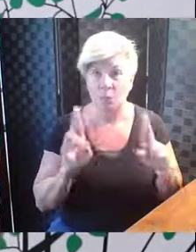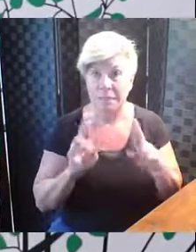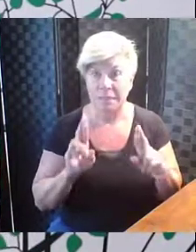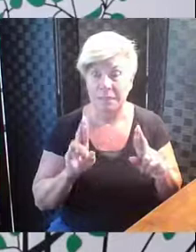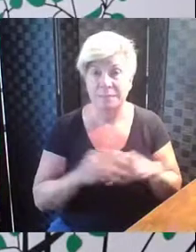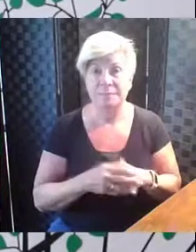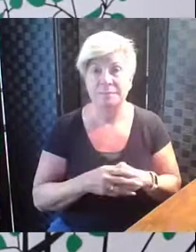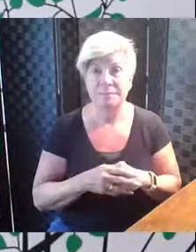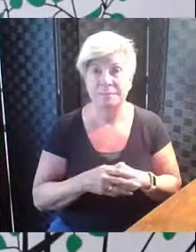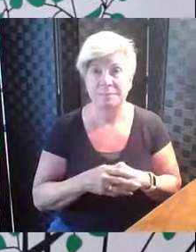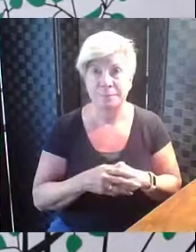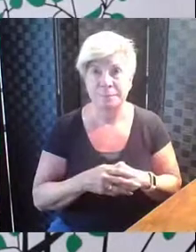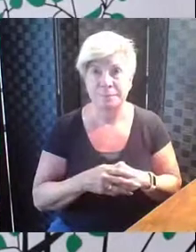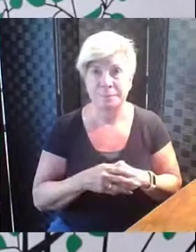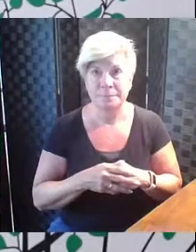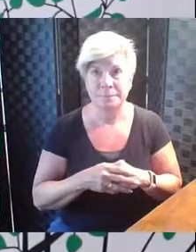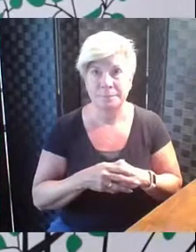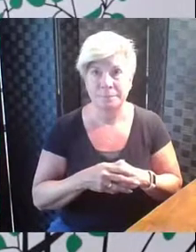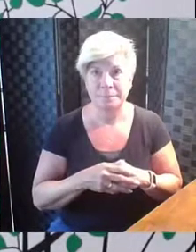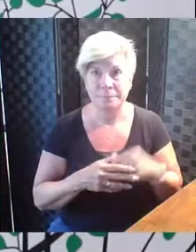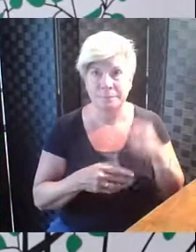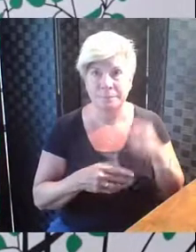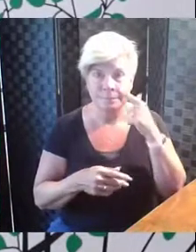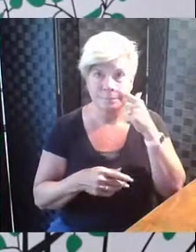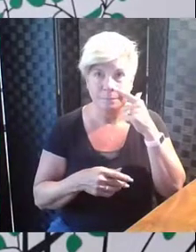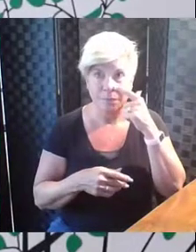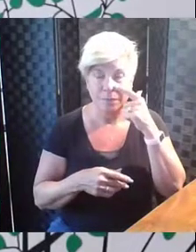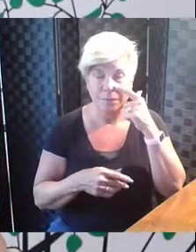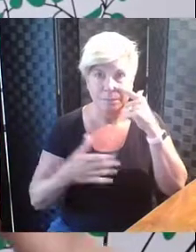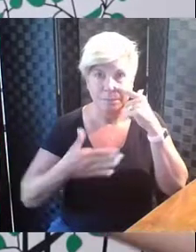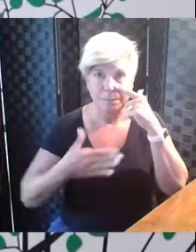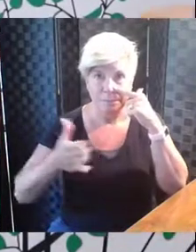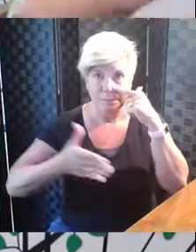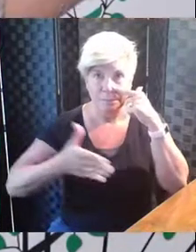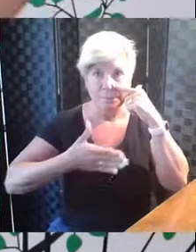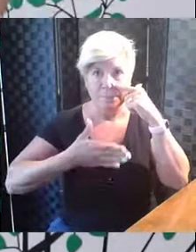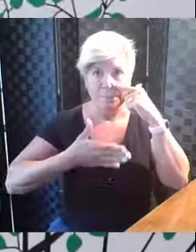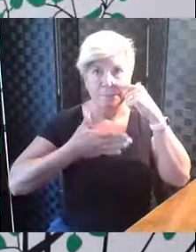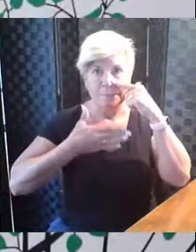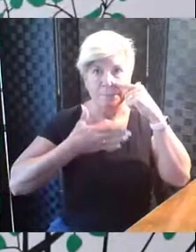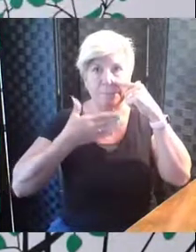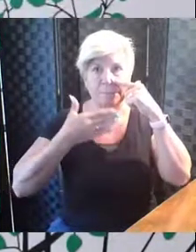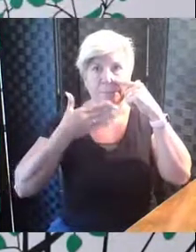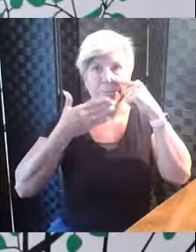with me. We're going to bring our arms up and you're going to breathe in.